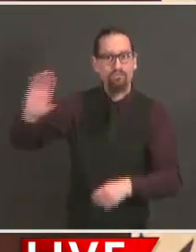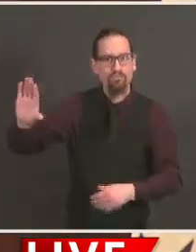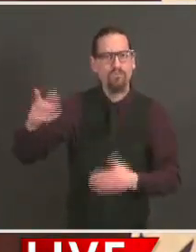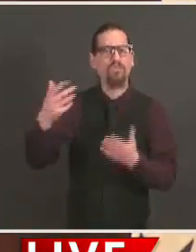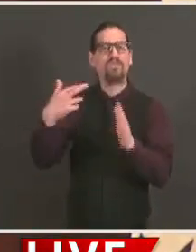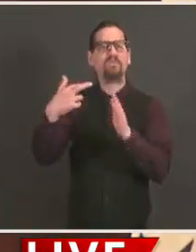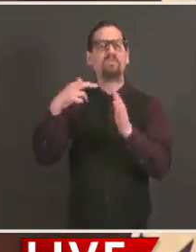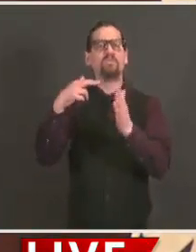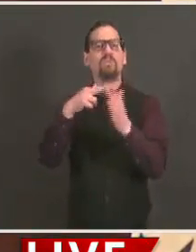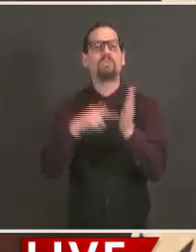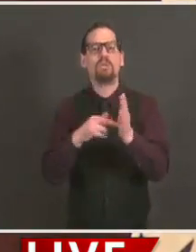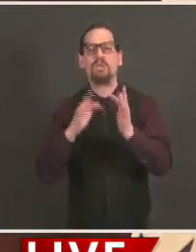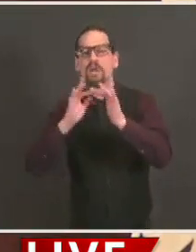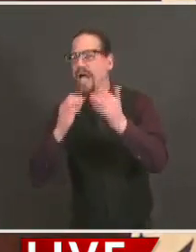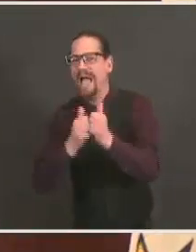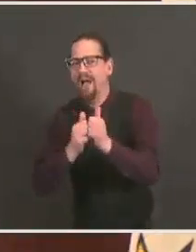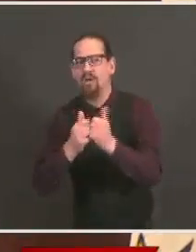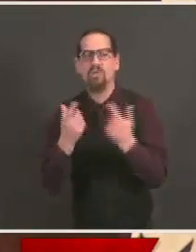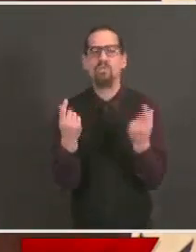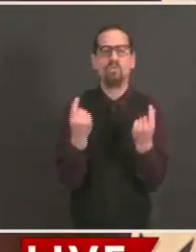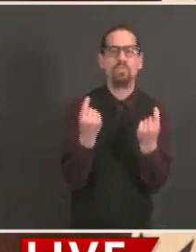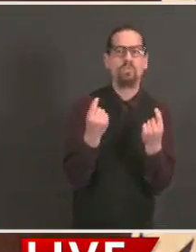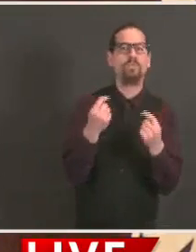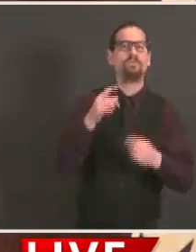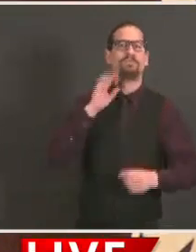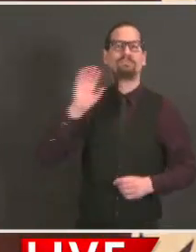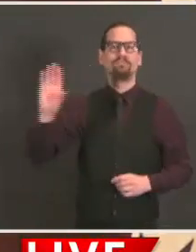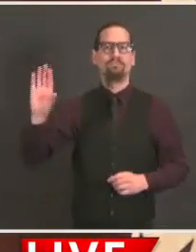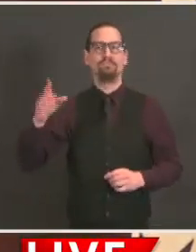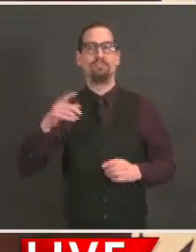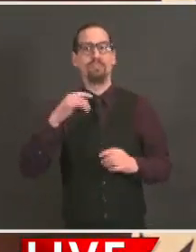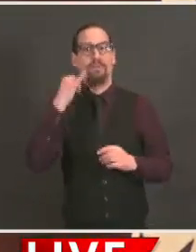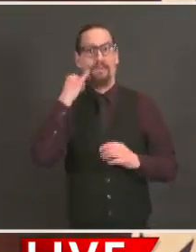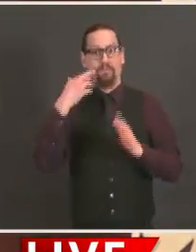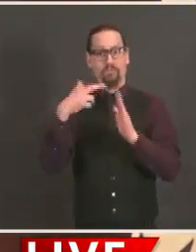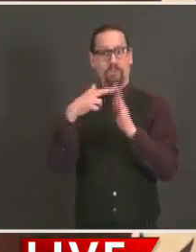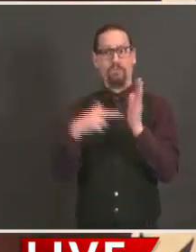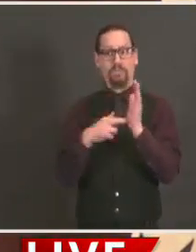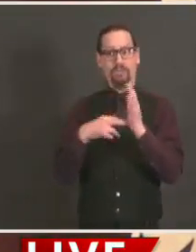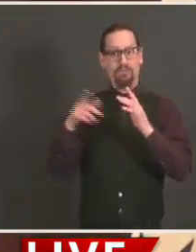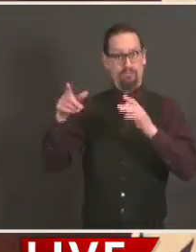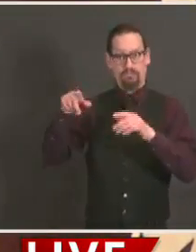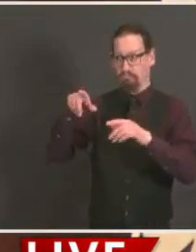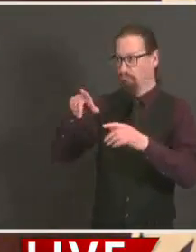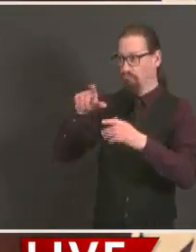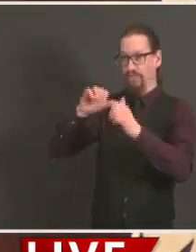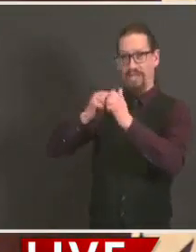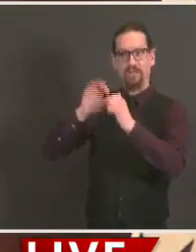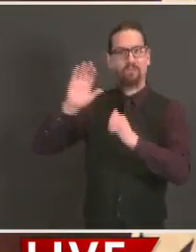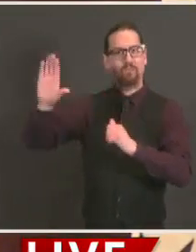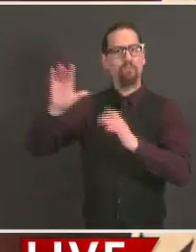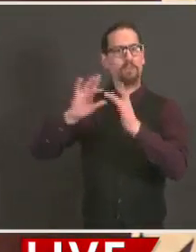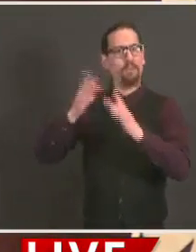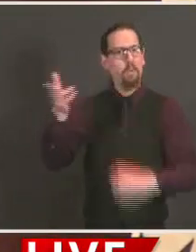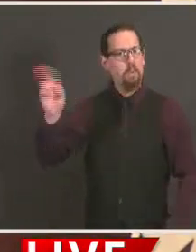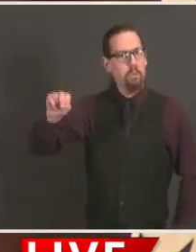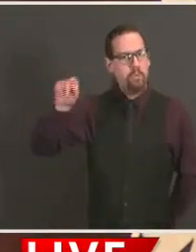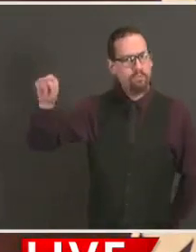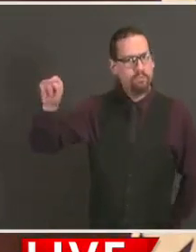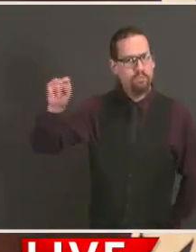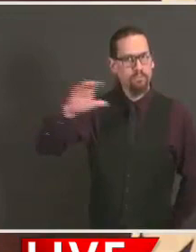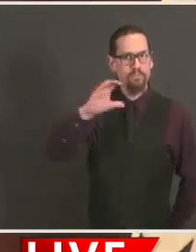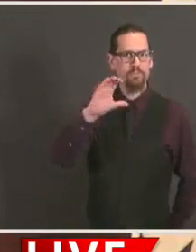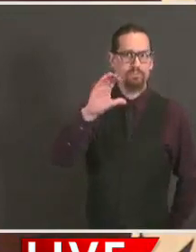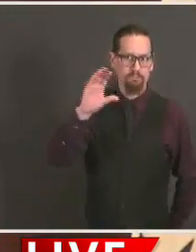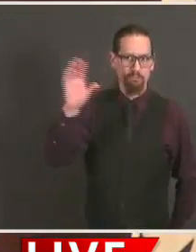be distinct. To register, you will go to the pharmacy's website, as I said earlier. However, you